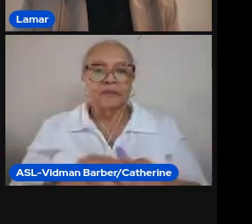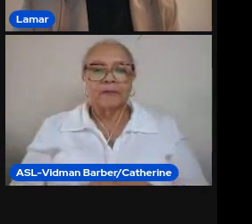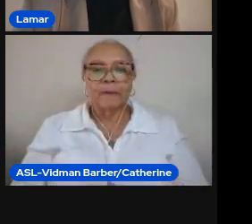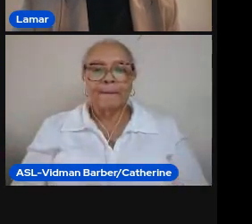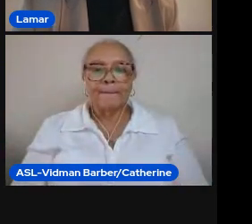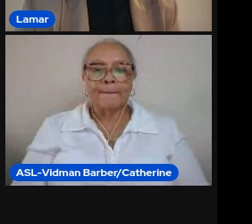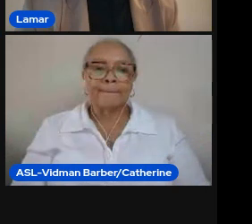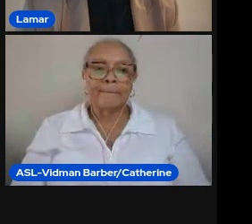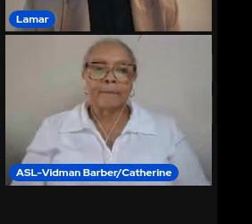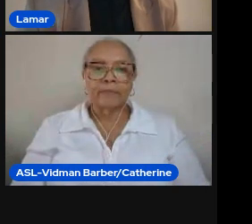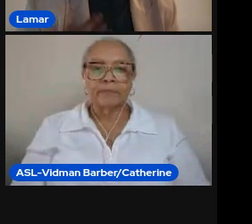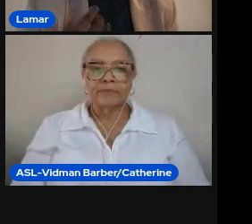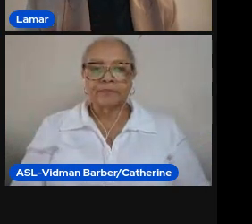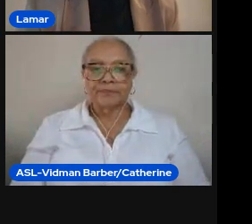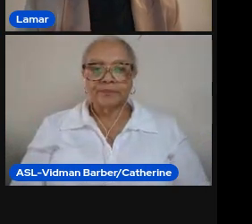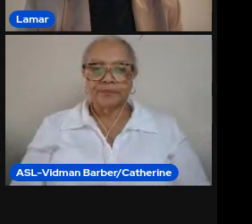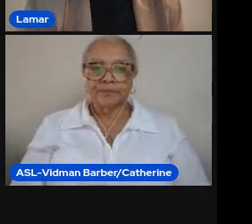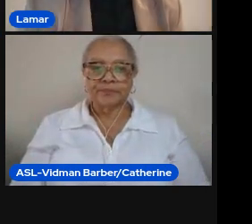All right.